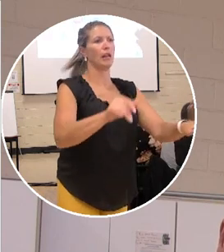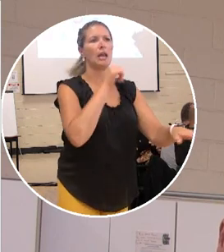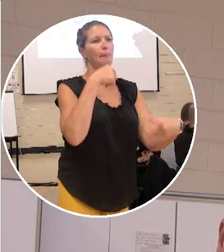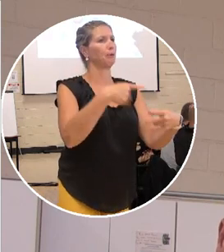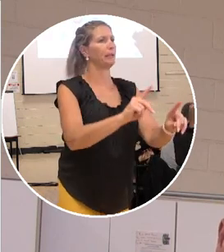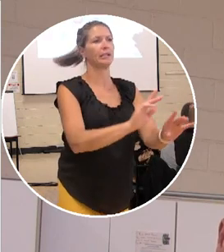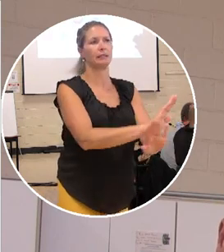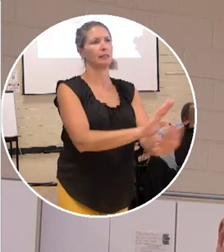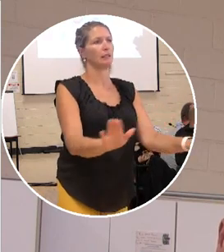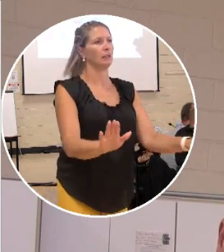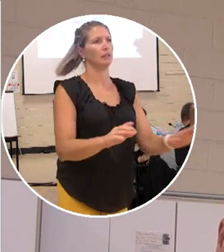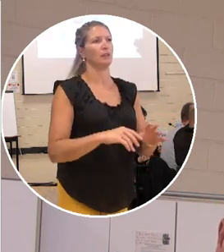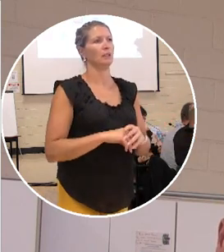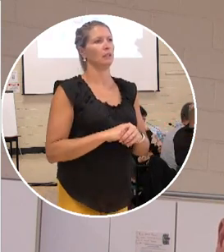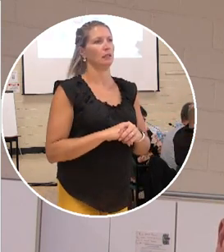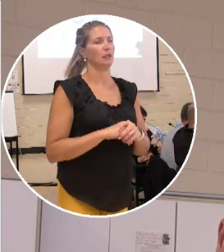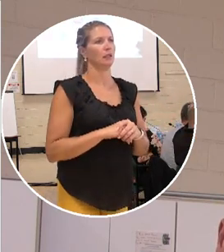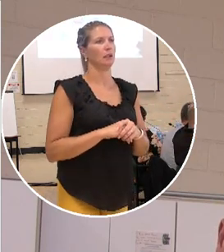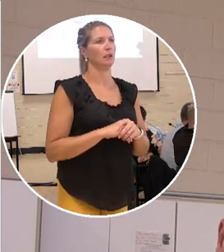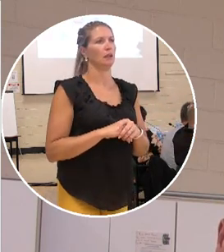part of the debate. No.